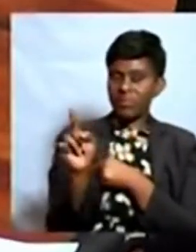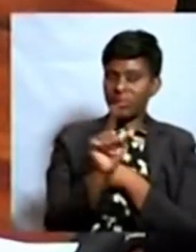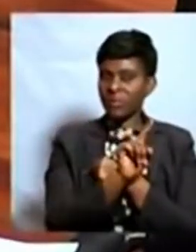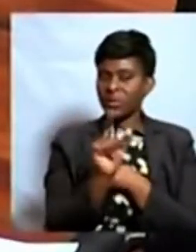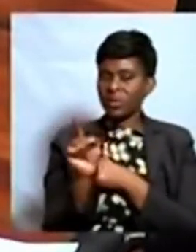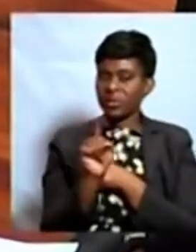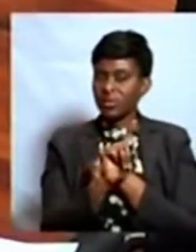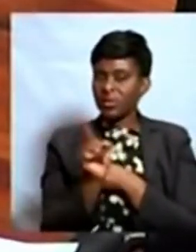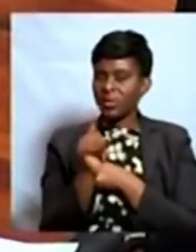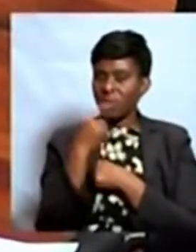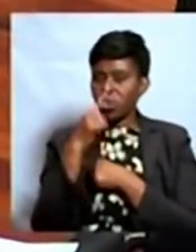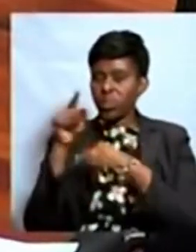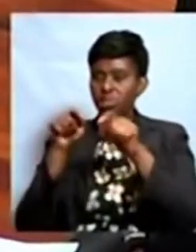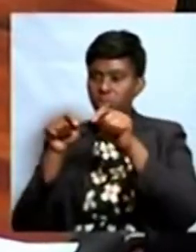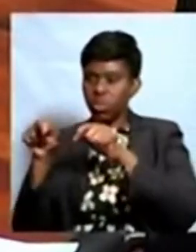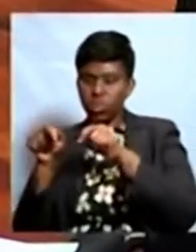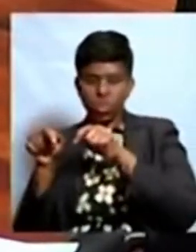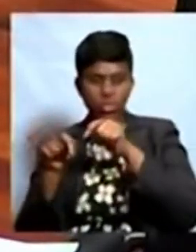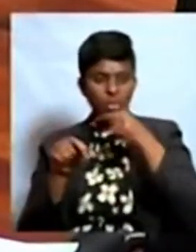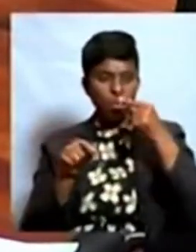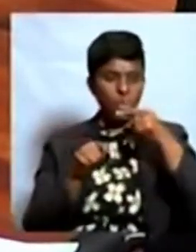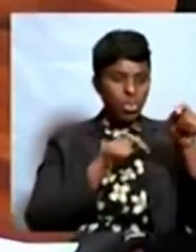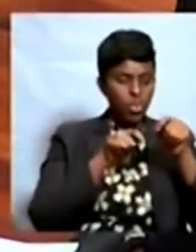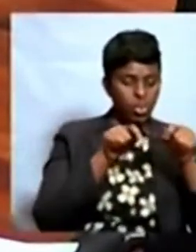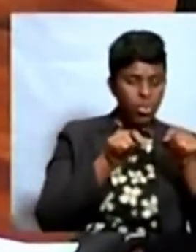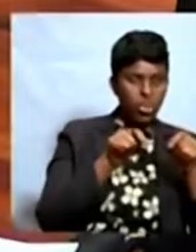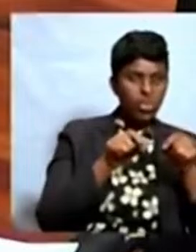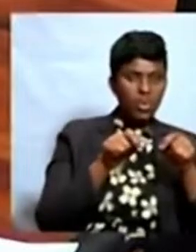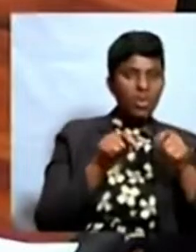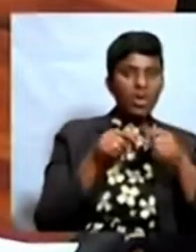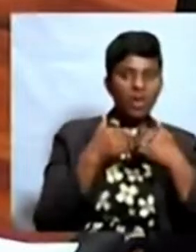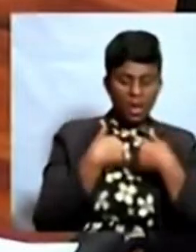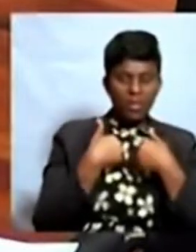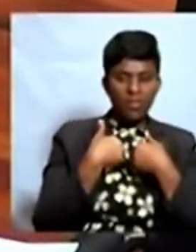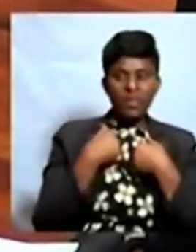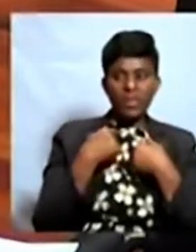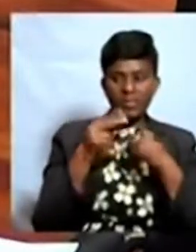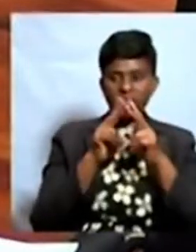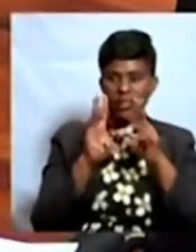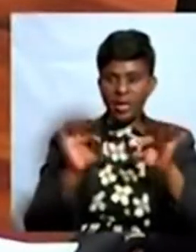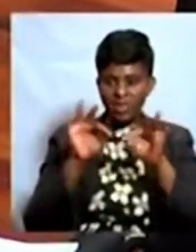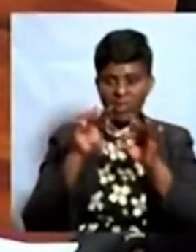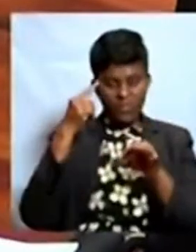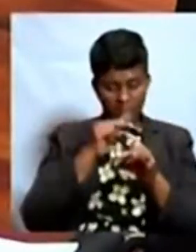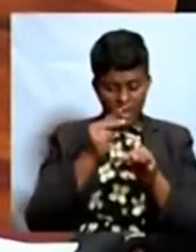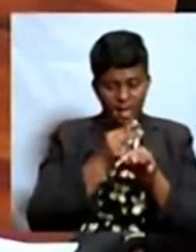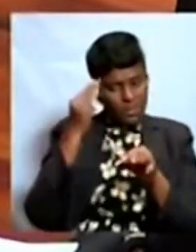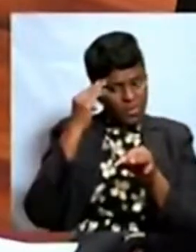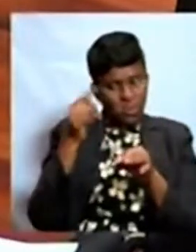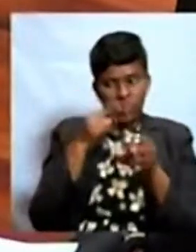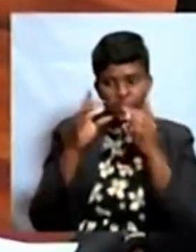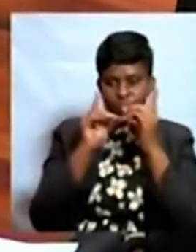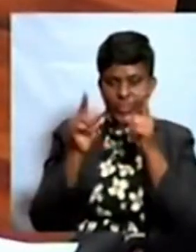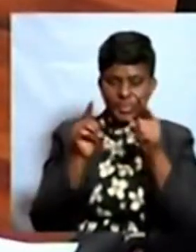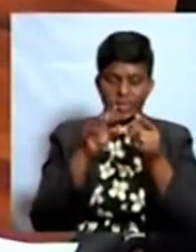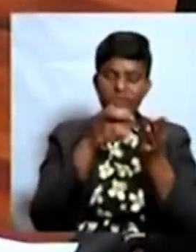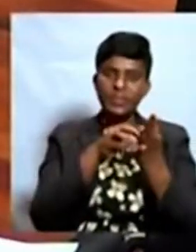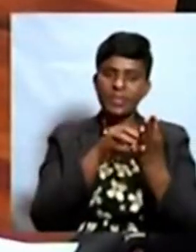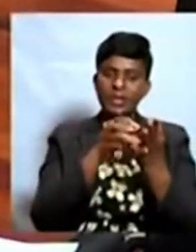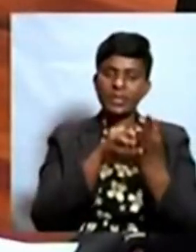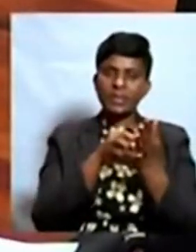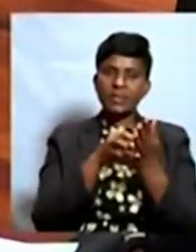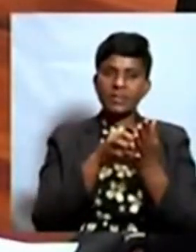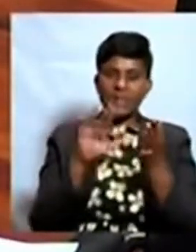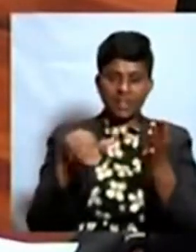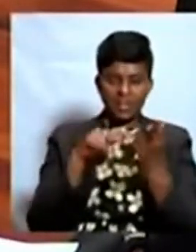Who regulates who? Do you have... Yeah, so I think it's very important for us. We debated over this matter